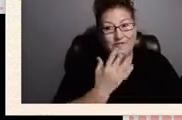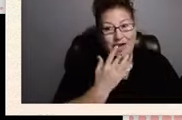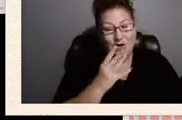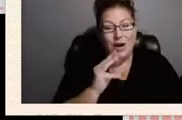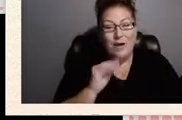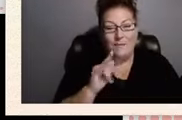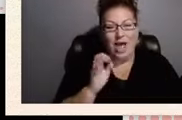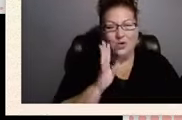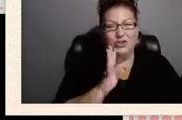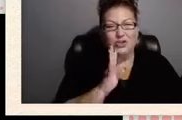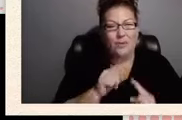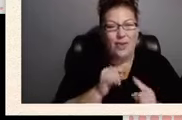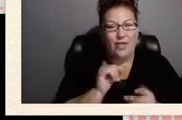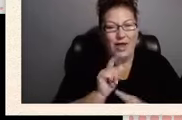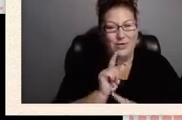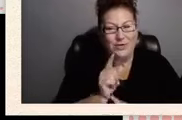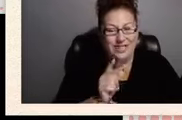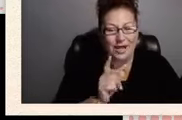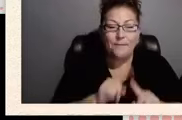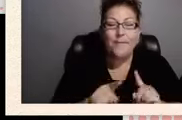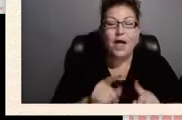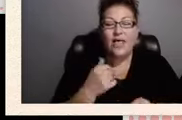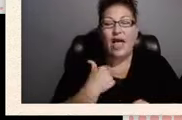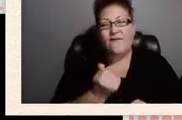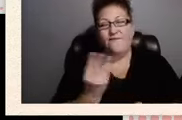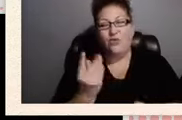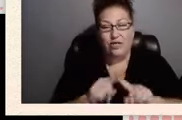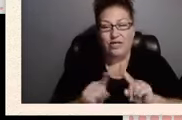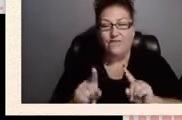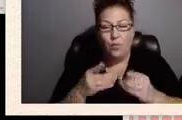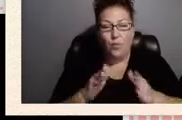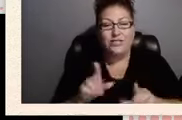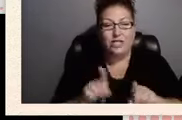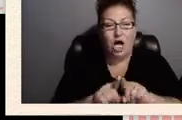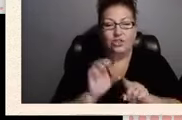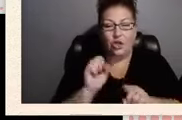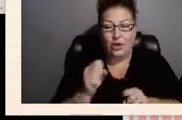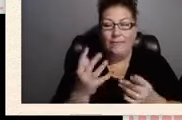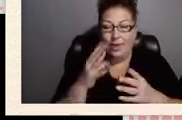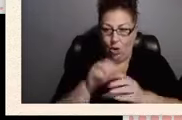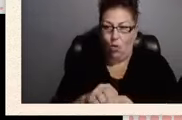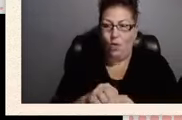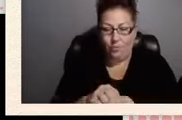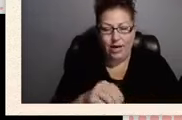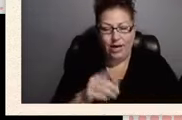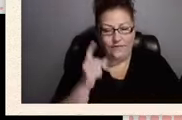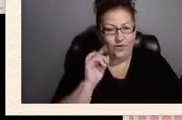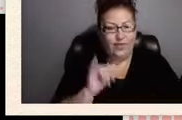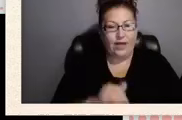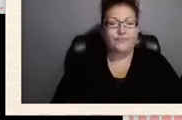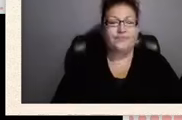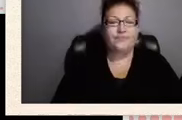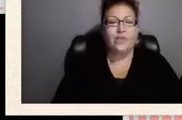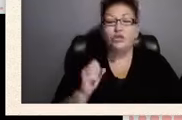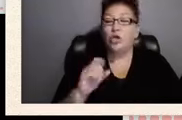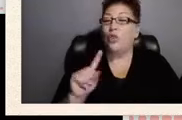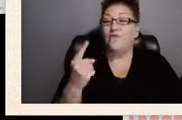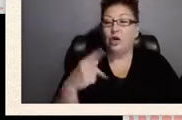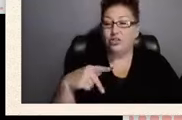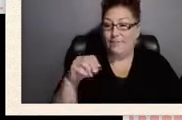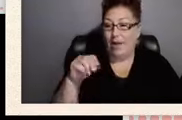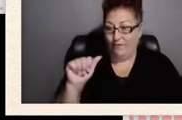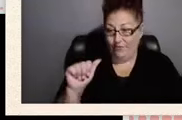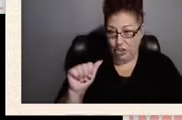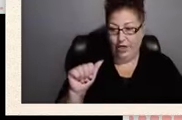second. But there are a couple of different ways that can also be incorporated into supported decision-making. So the first is a power of attorney.